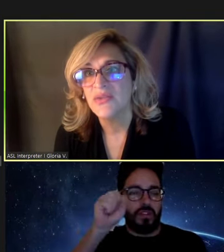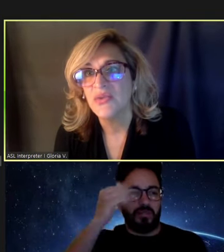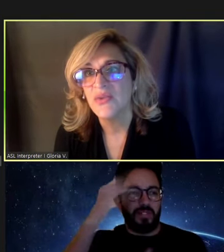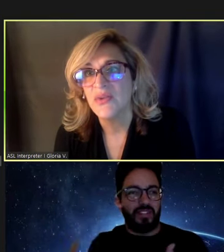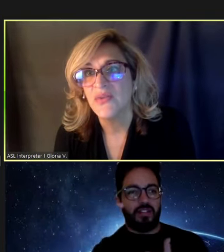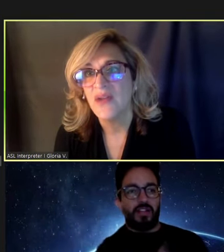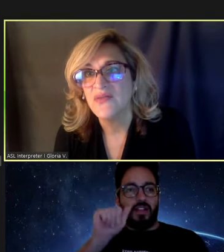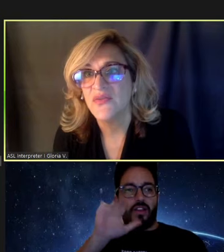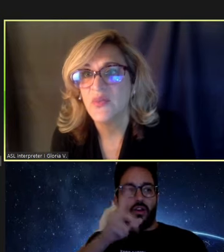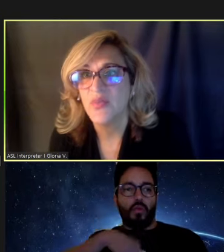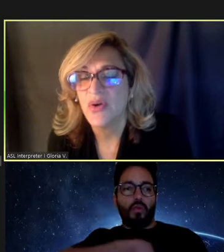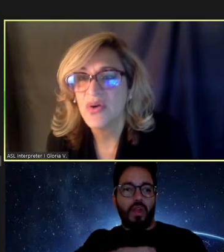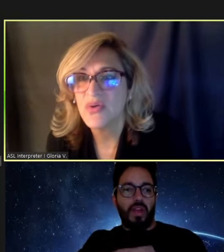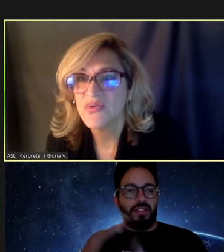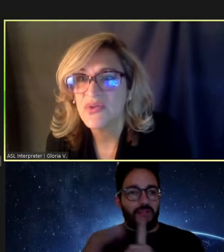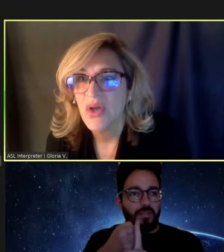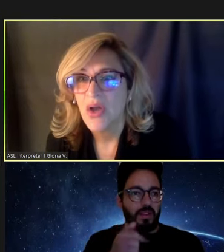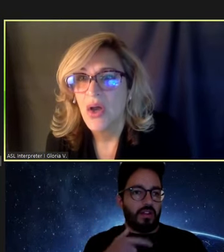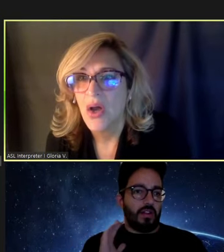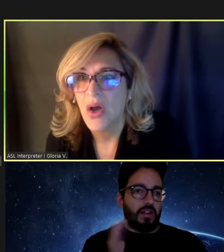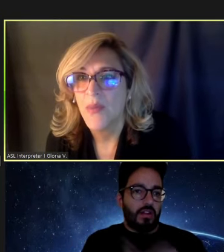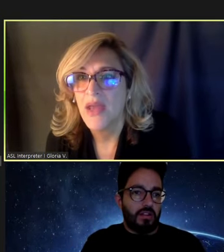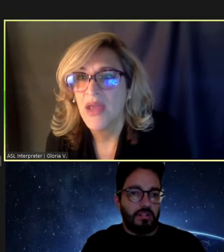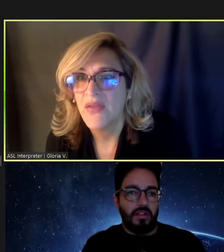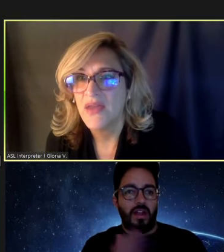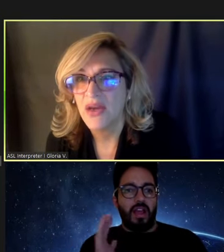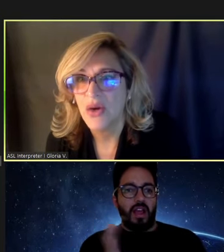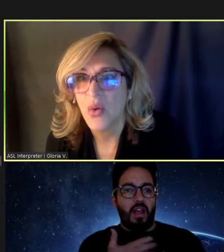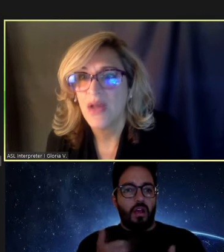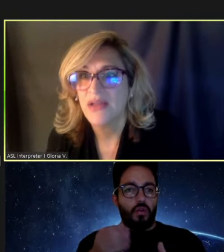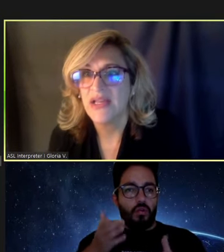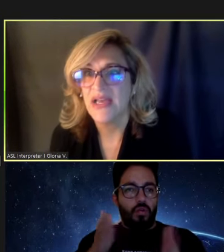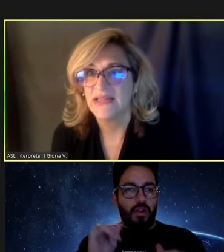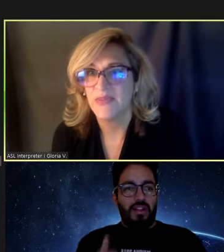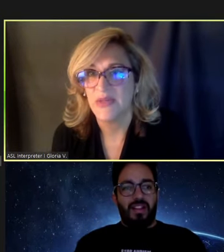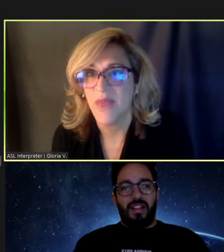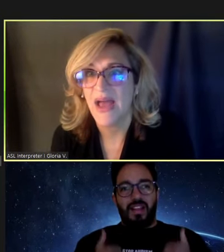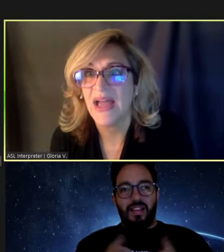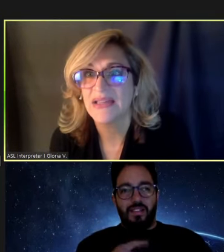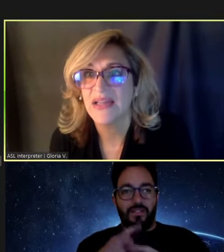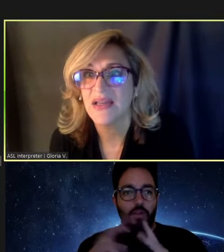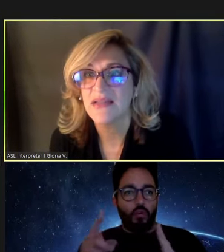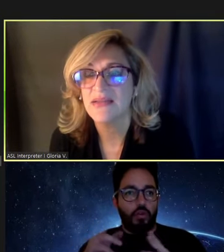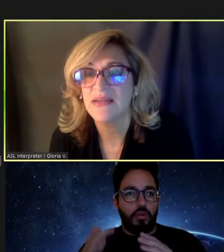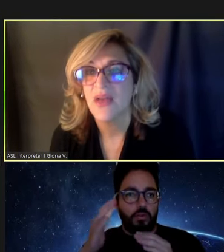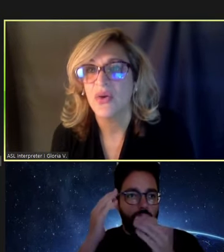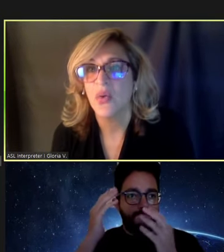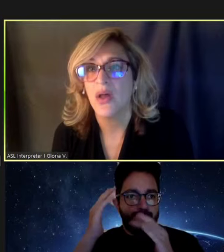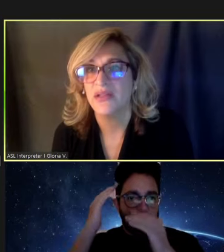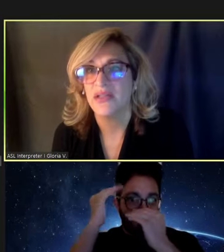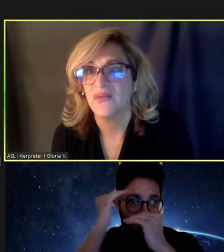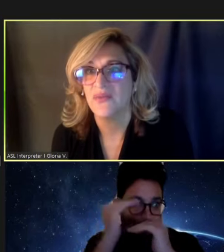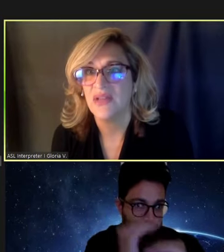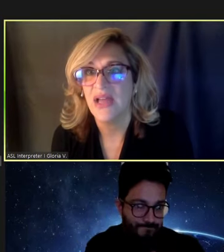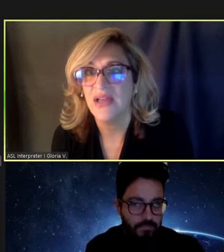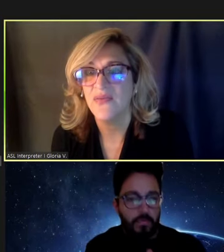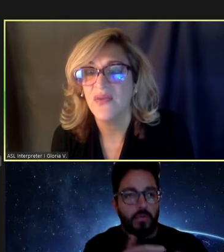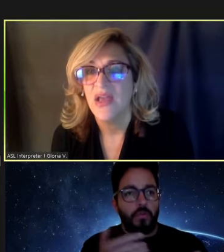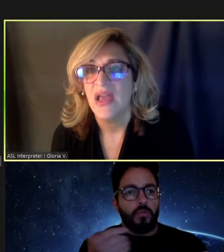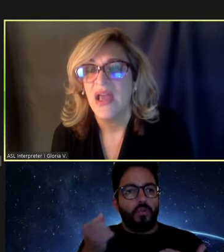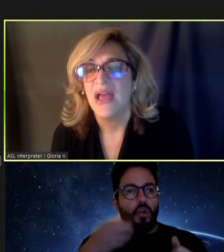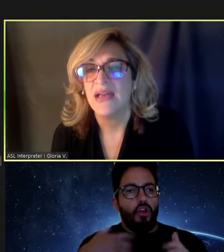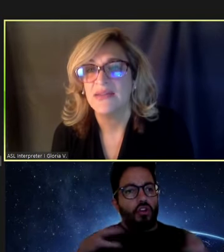listening to the five different boroughs. The air quality has been impacting us. The quality of